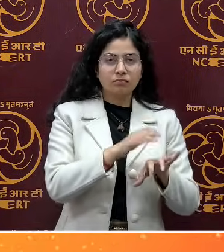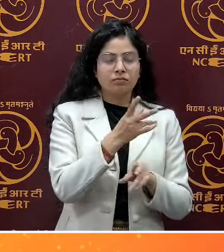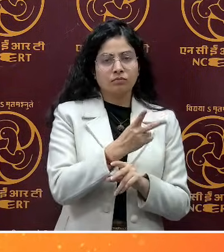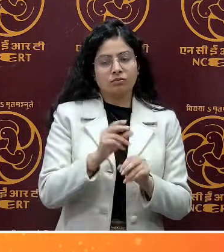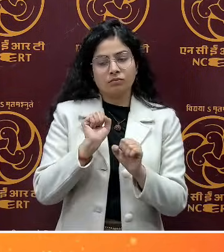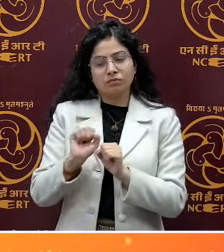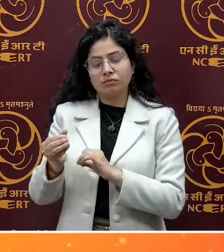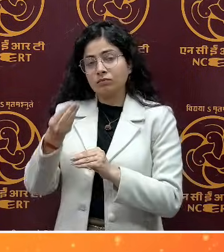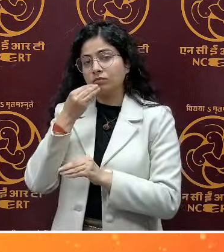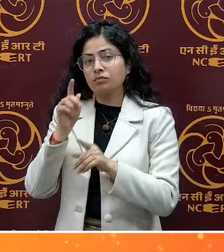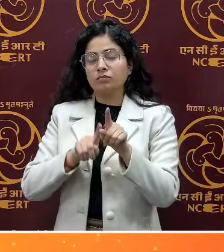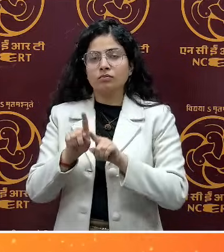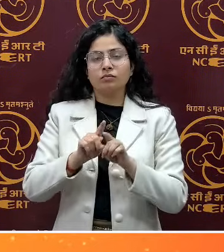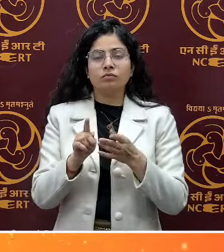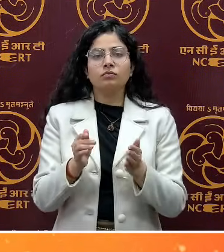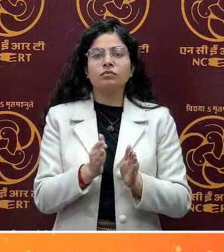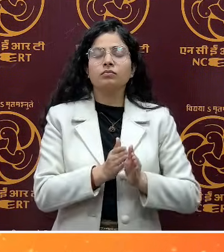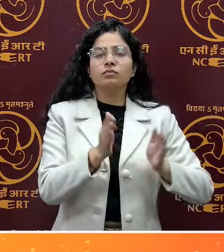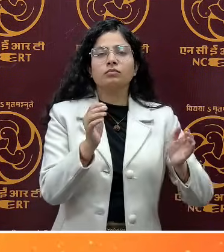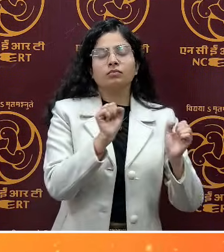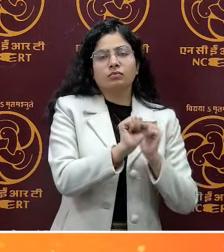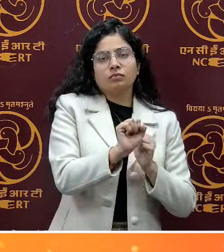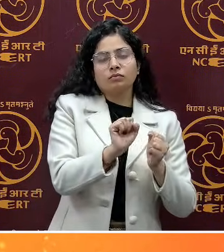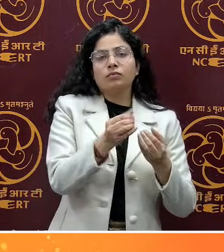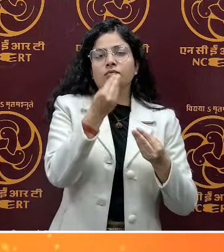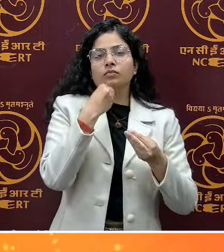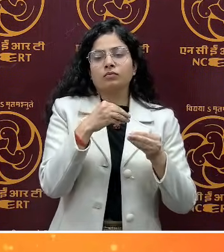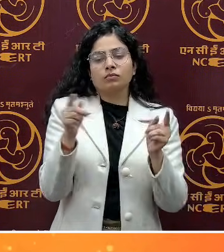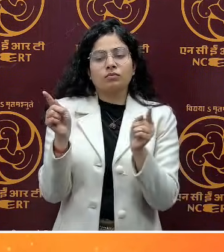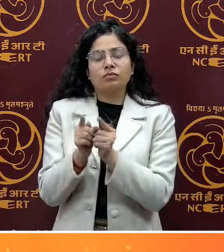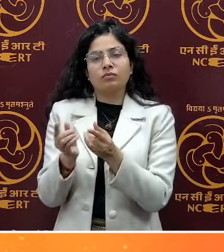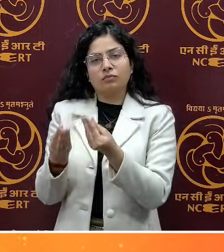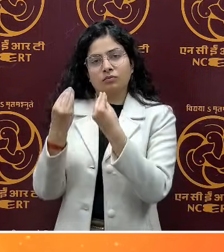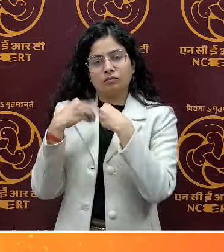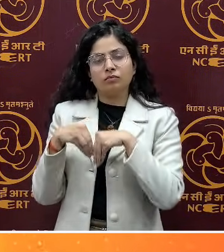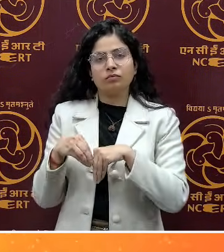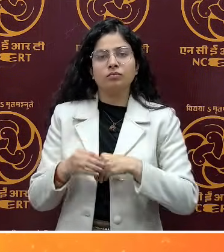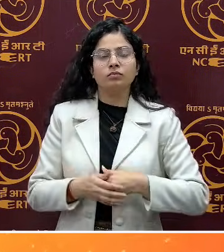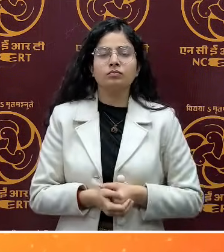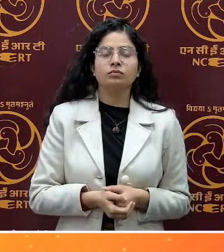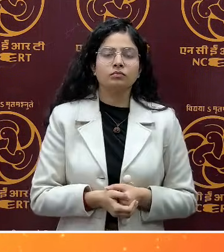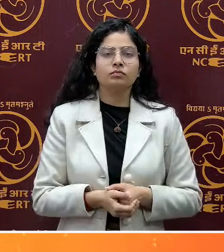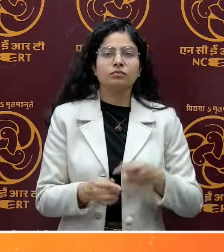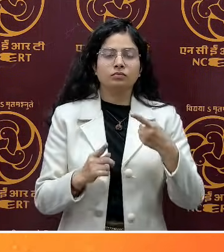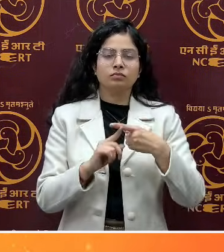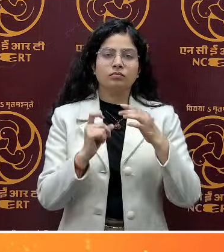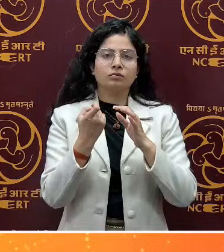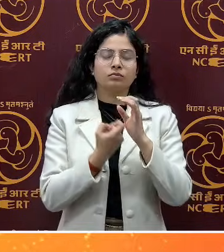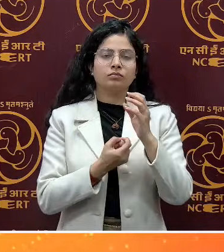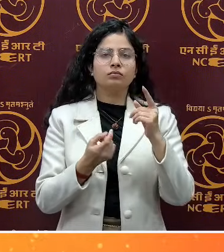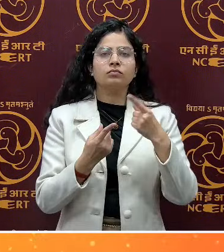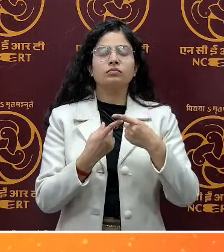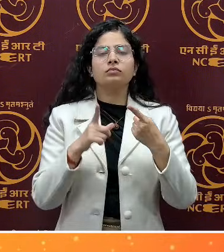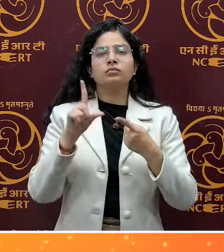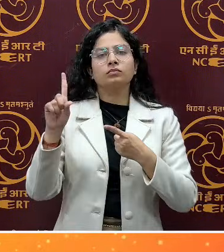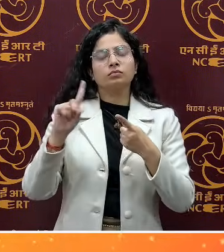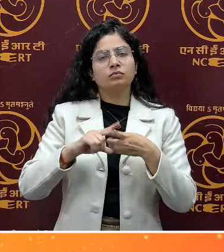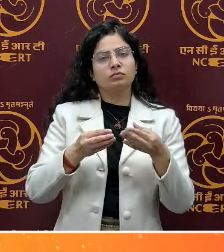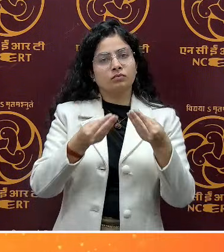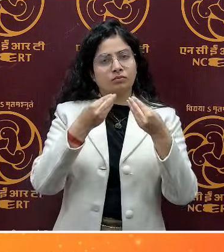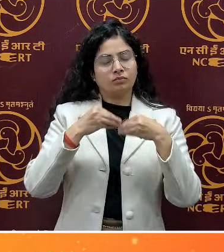need, like bigger fishes, they eat the small fishes, right? Turtle also, it feeds on certain